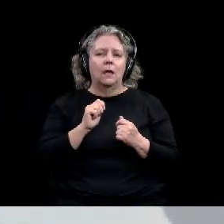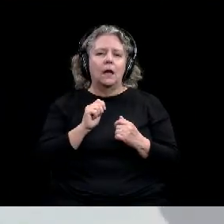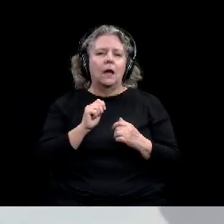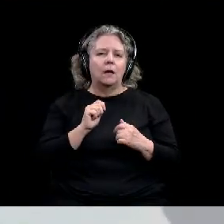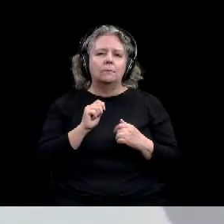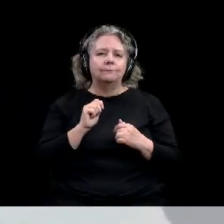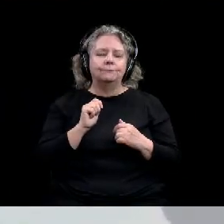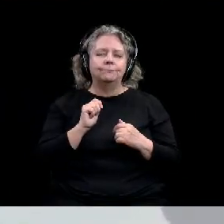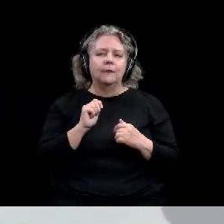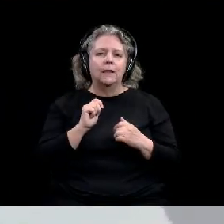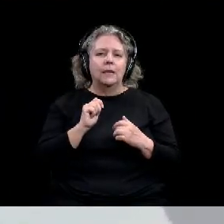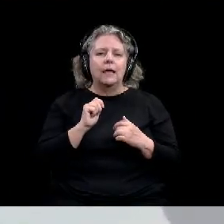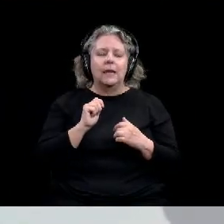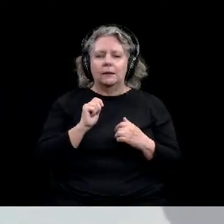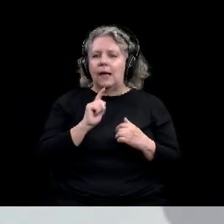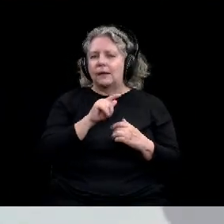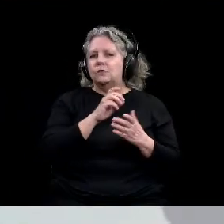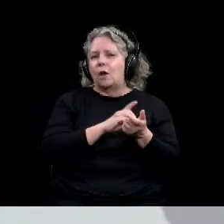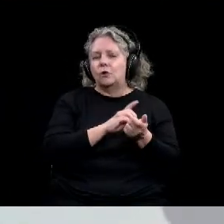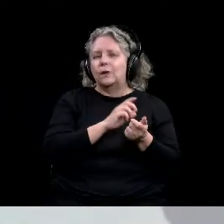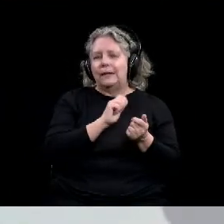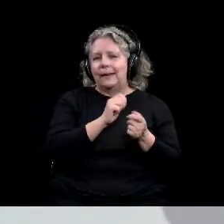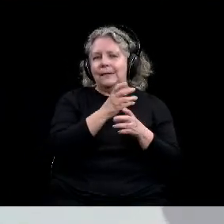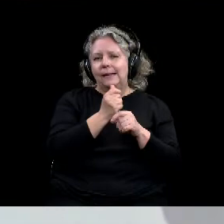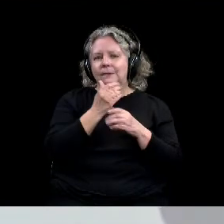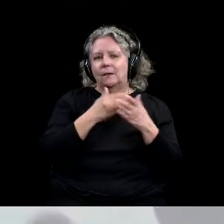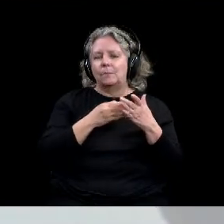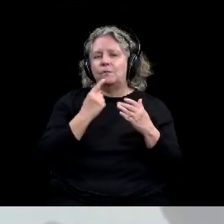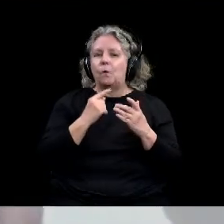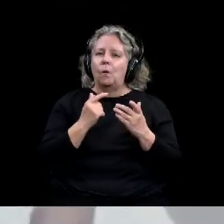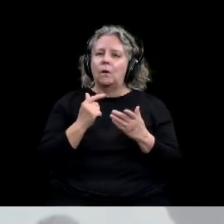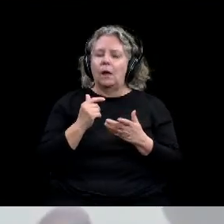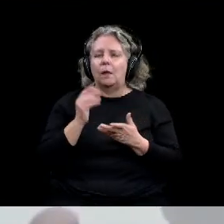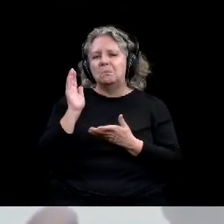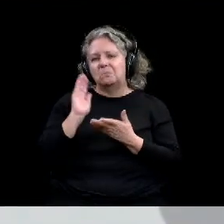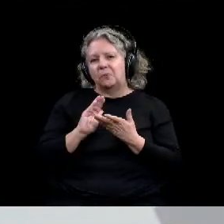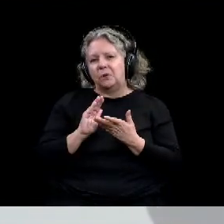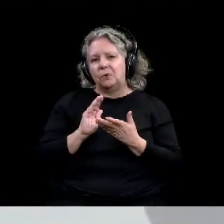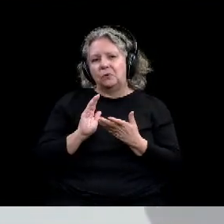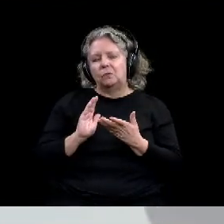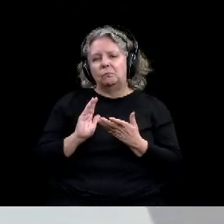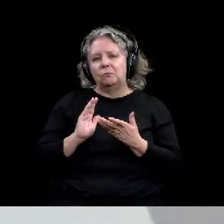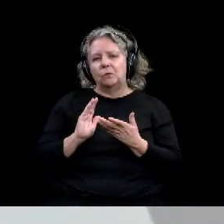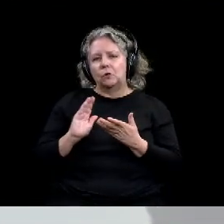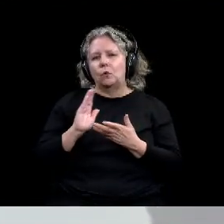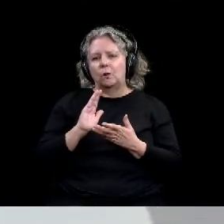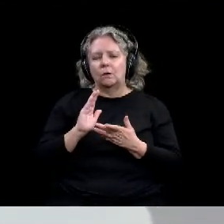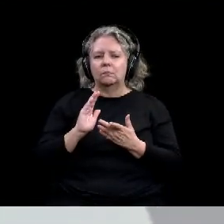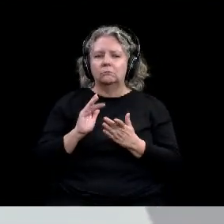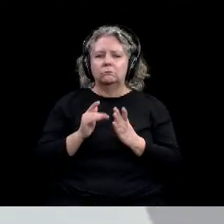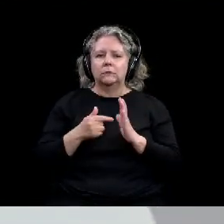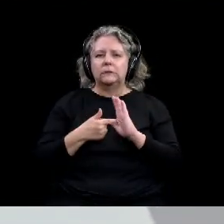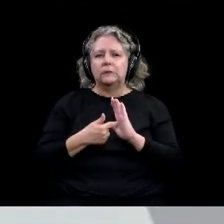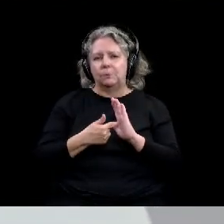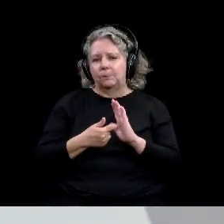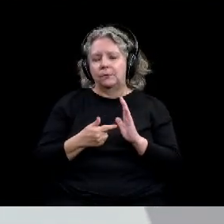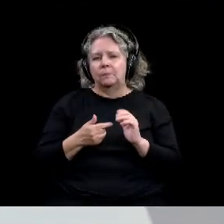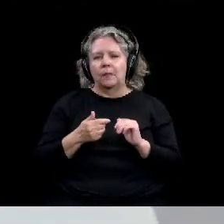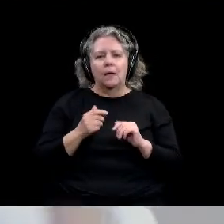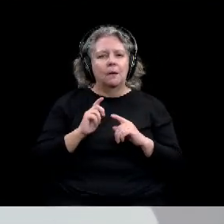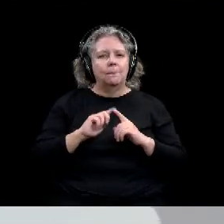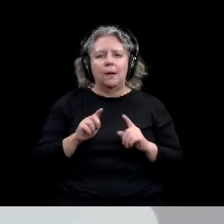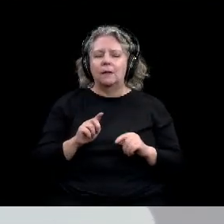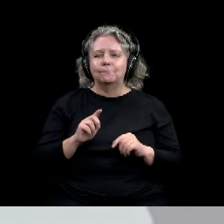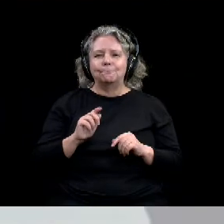body's fighting COVID, but there aren't over-the-counter medicines that would shorten